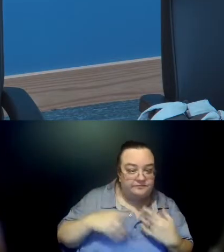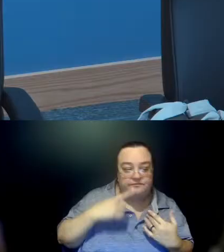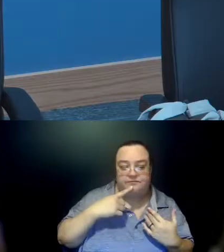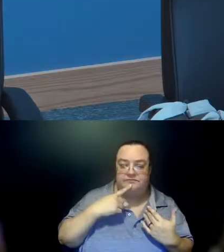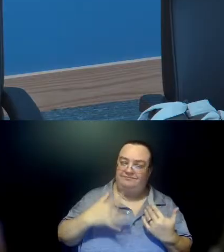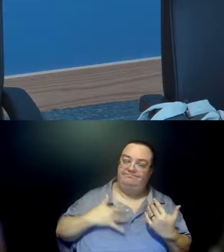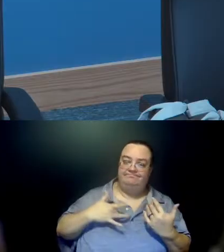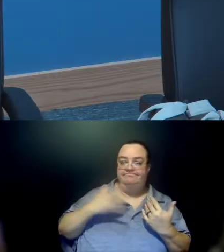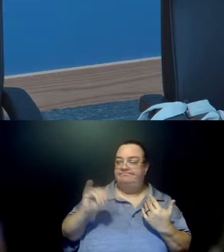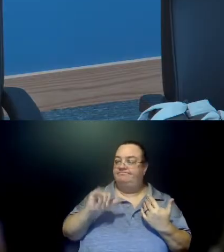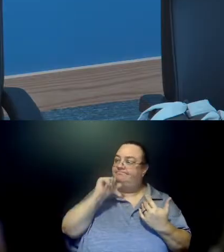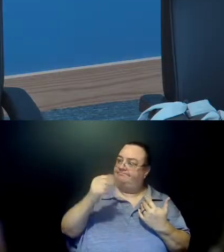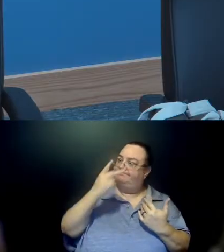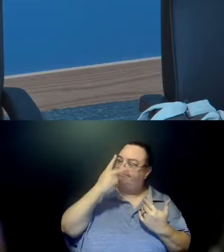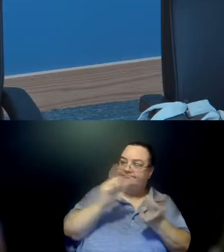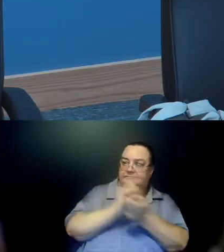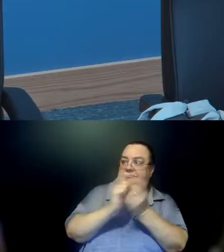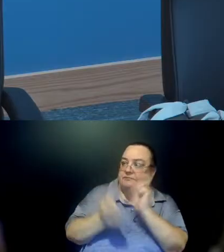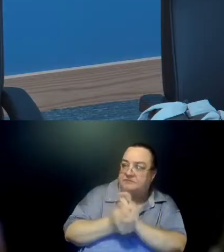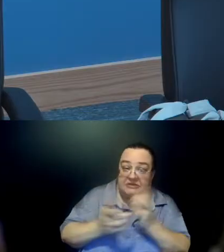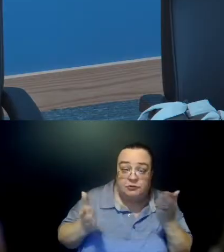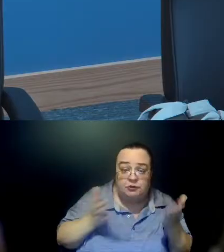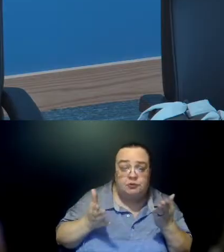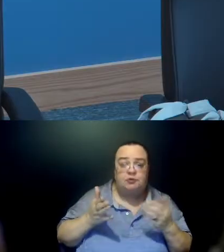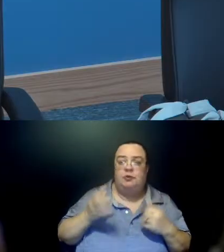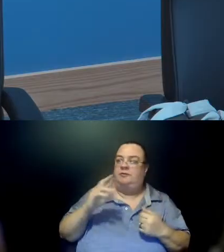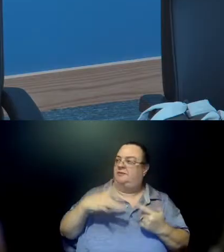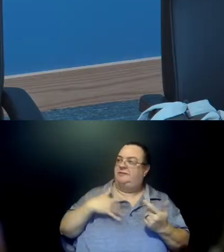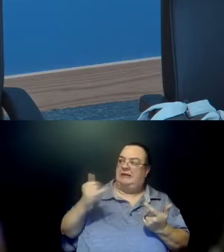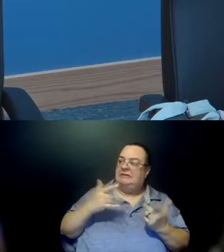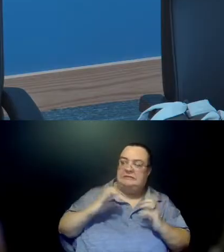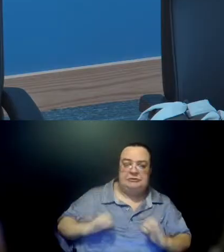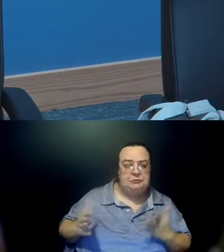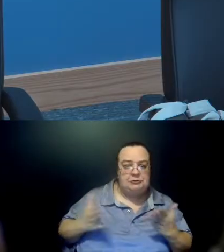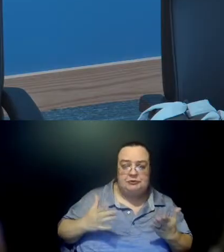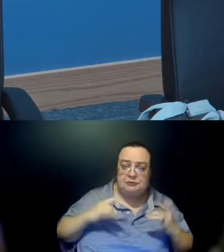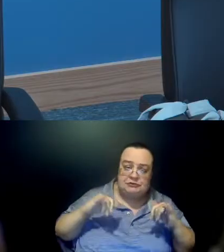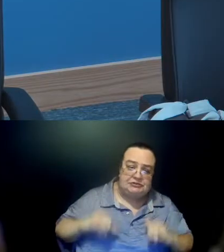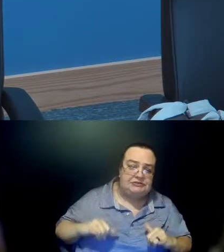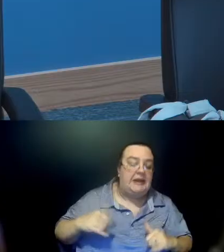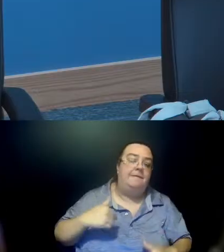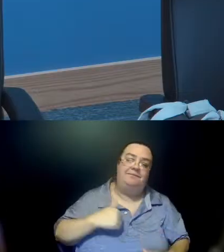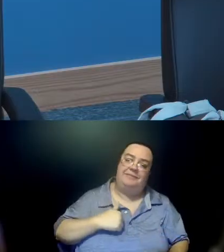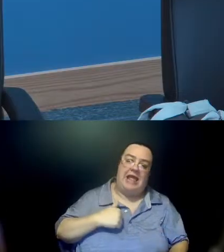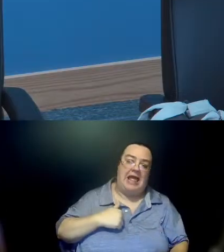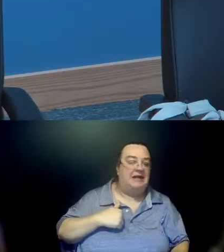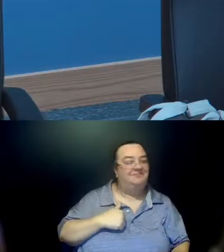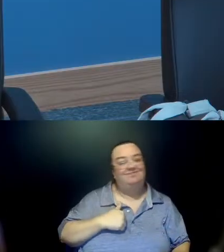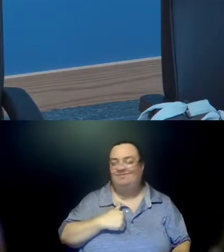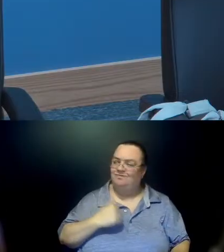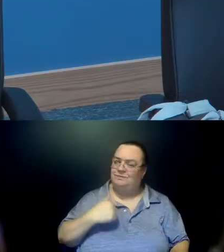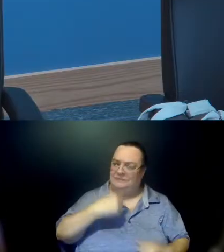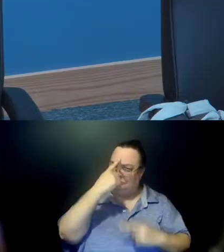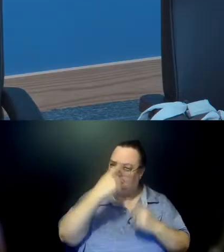in services or customer service, I would really push back on that,